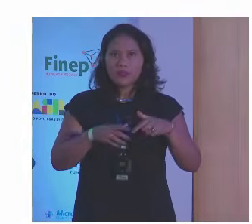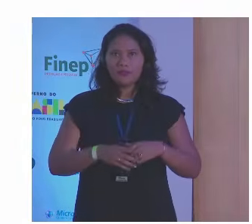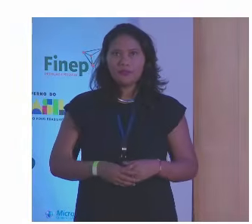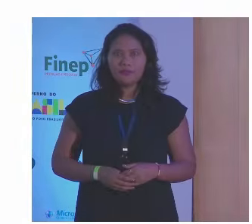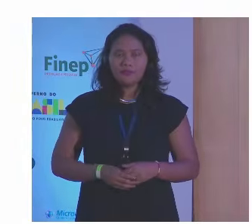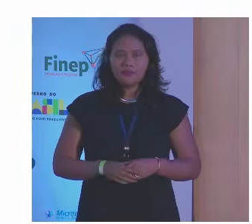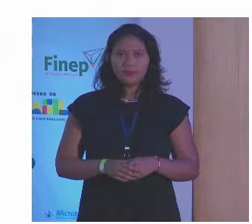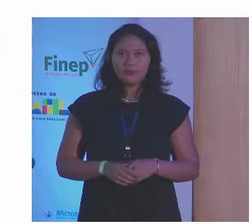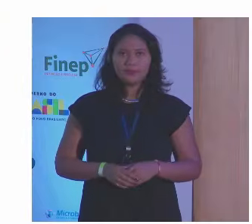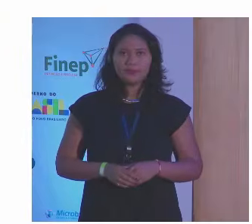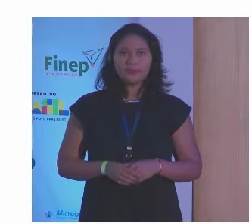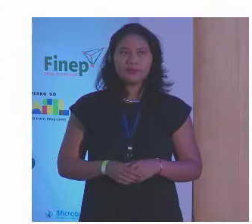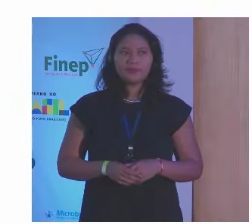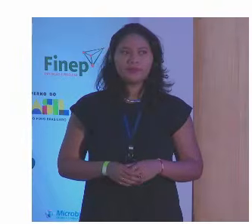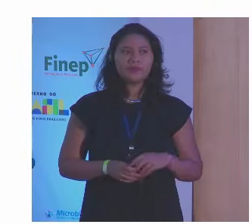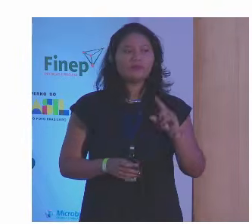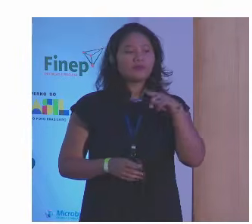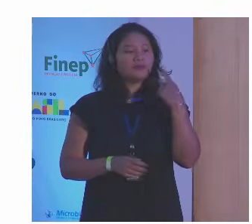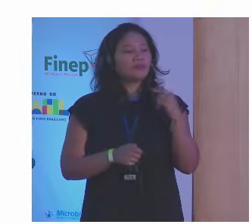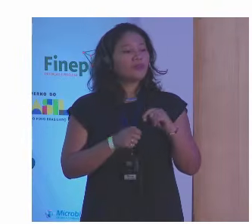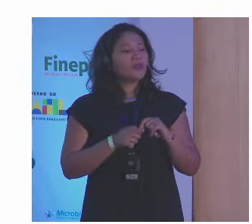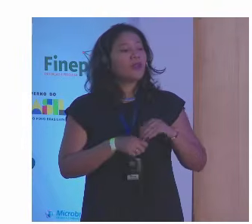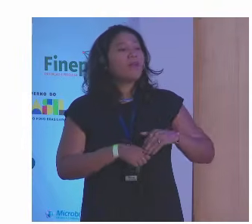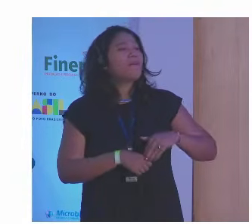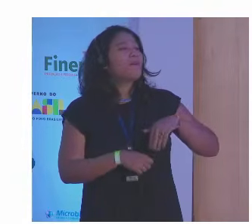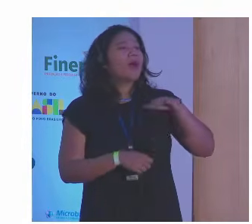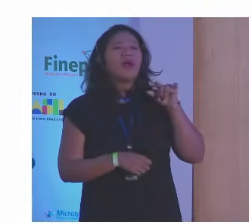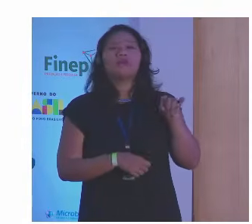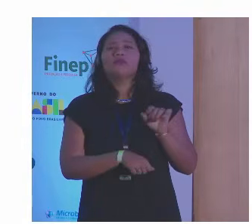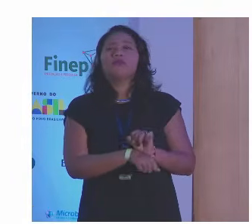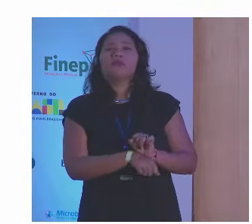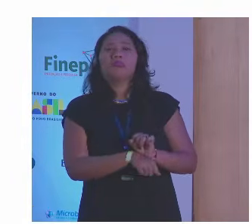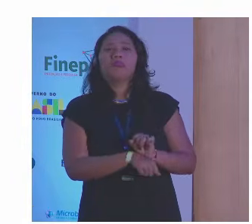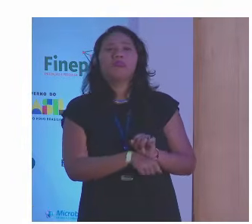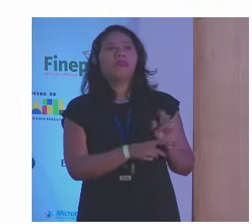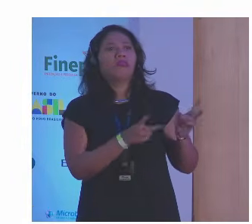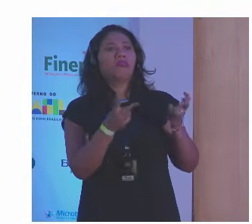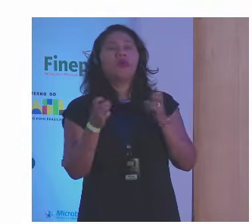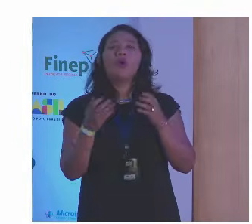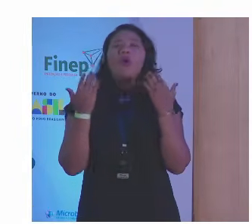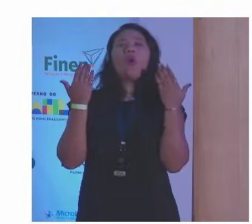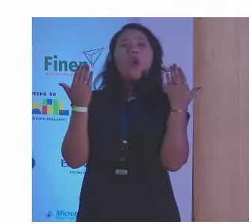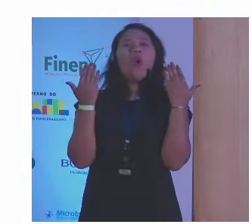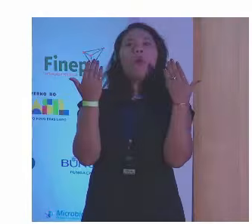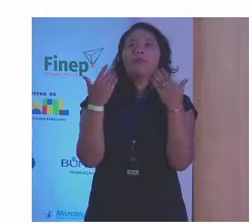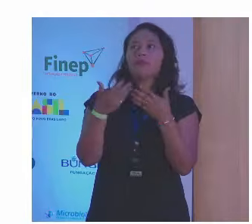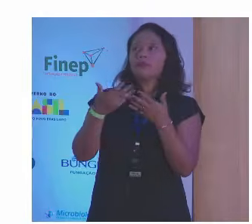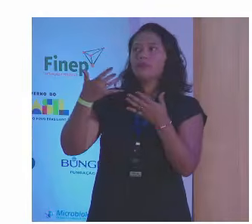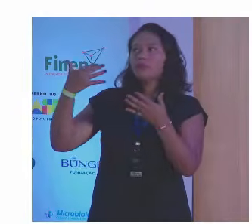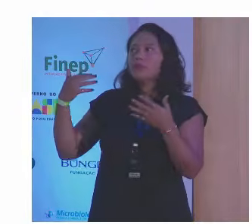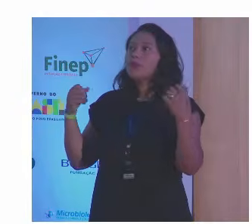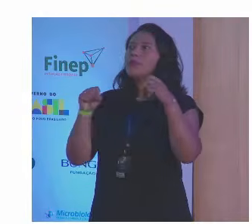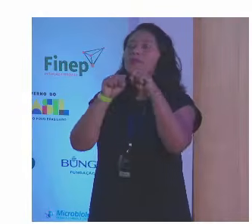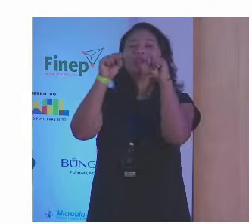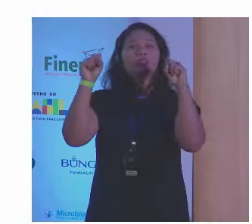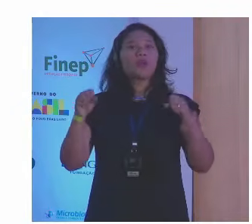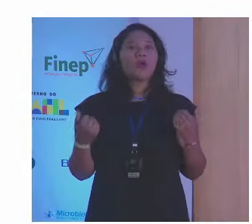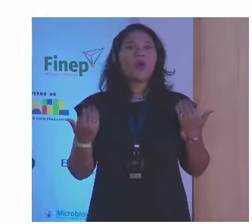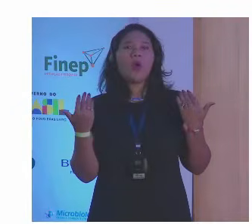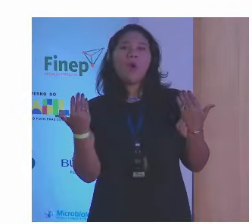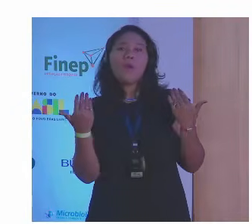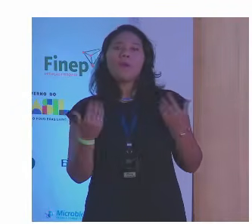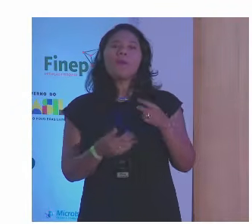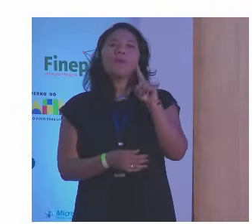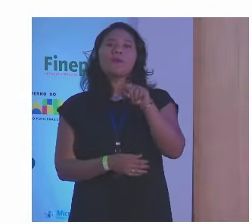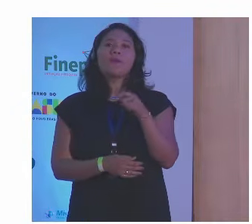We are doing more than that. We are comparing the performance of the different systems. Here you have the comparison between the UK, the France, the US,